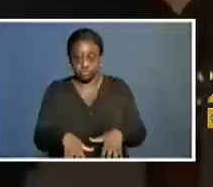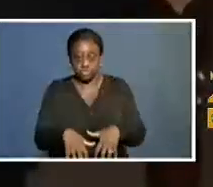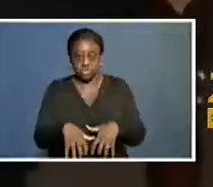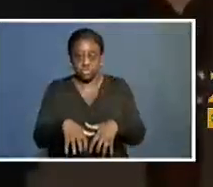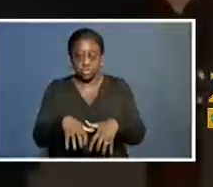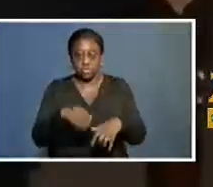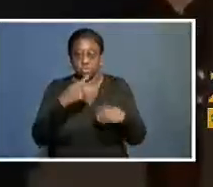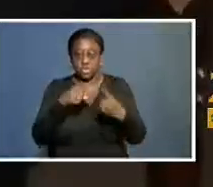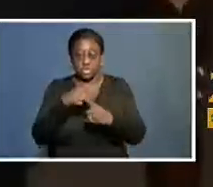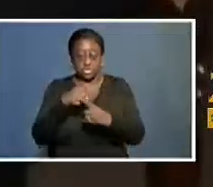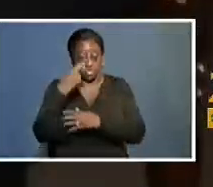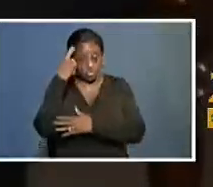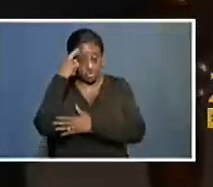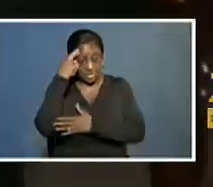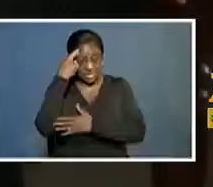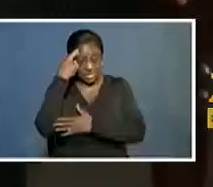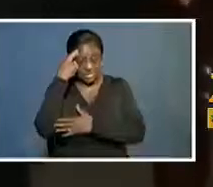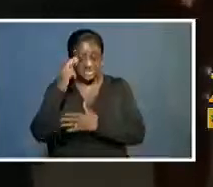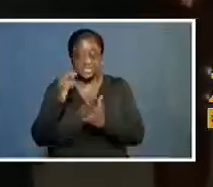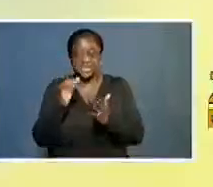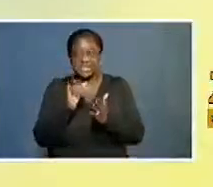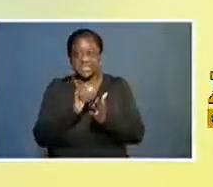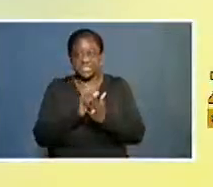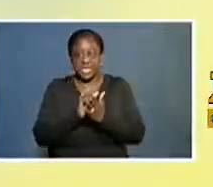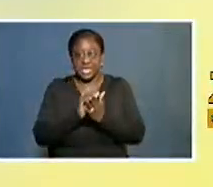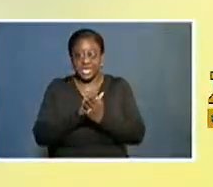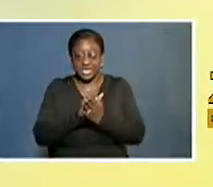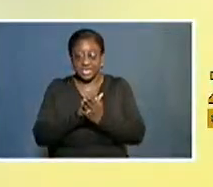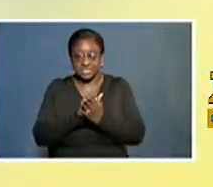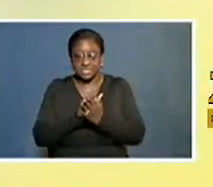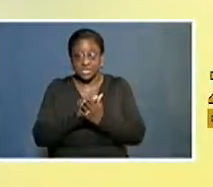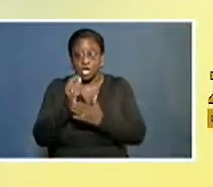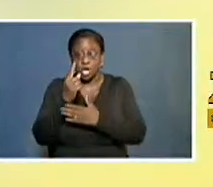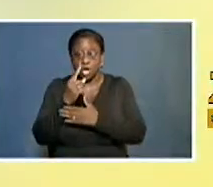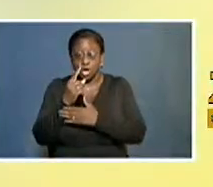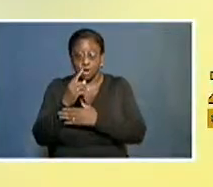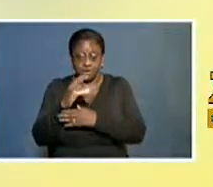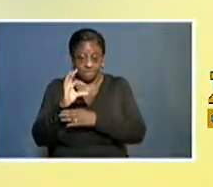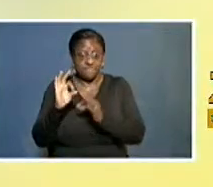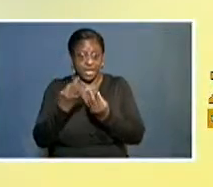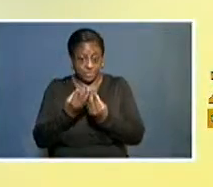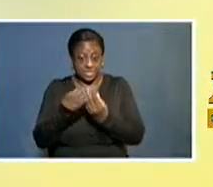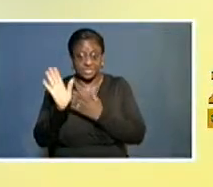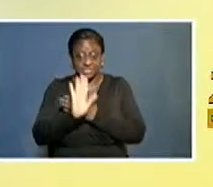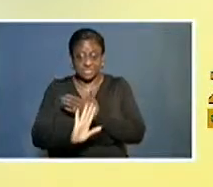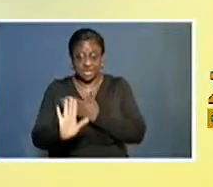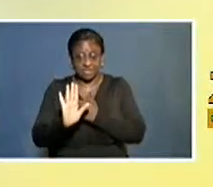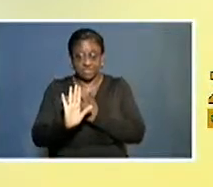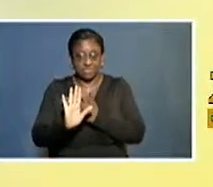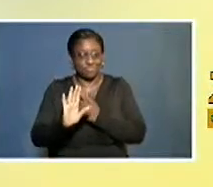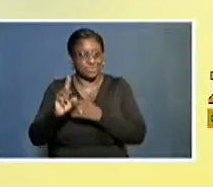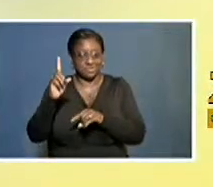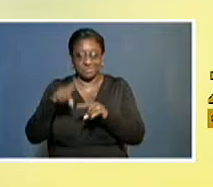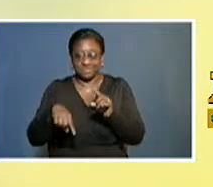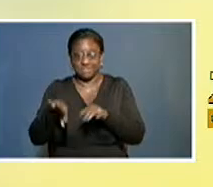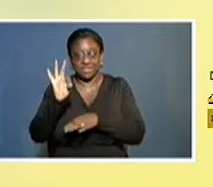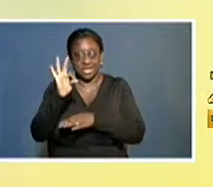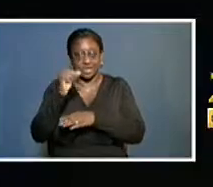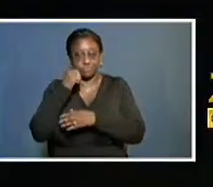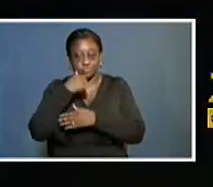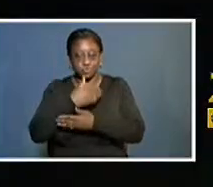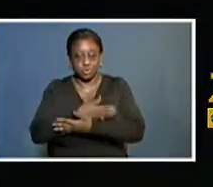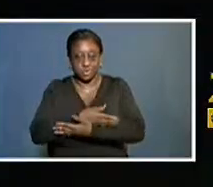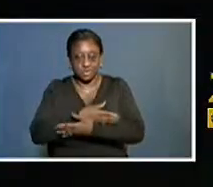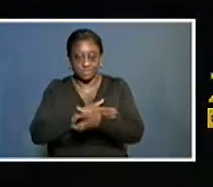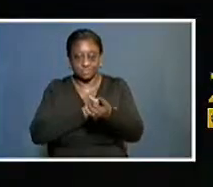she realized that her family was safe, except for her youngest daughter, Giovanna J. After we came down from the apartment, that's